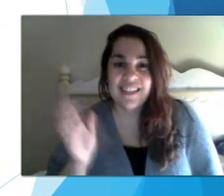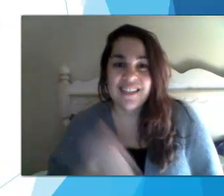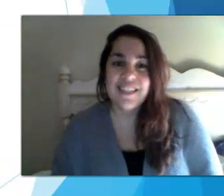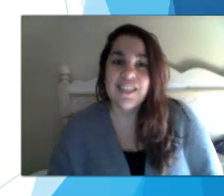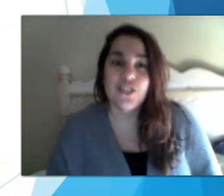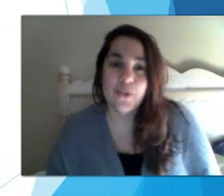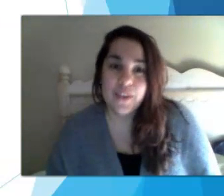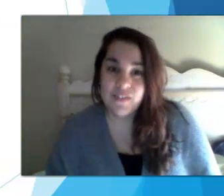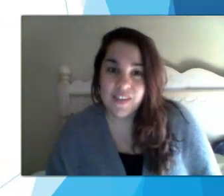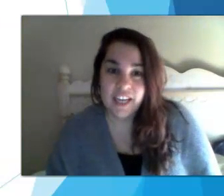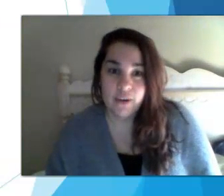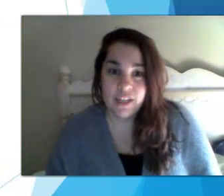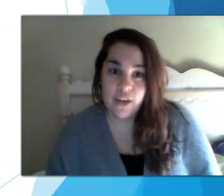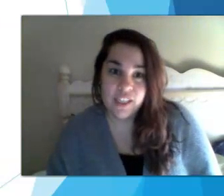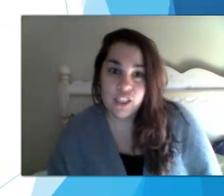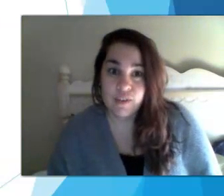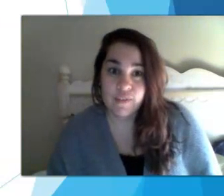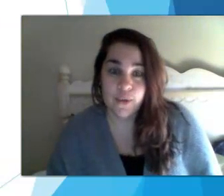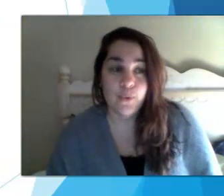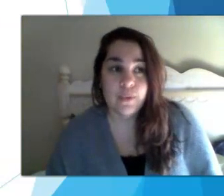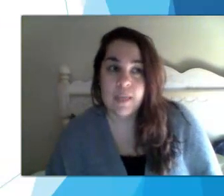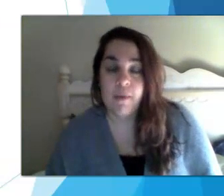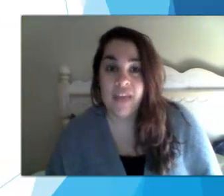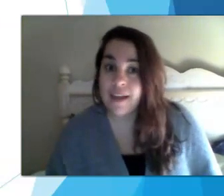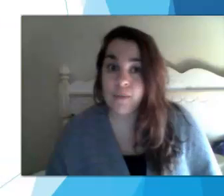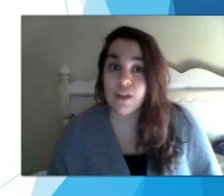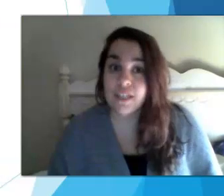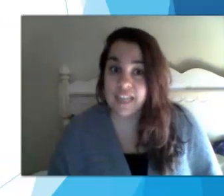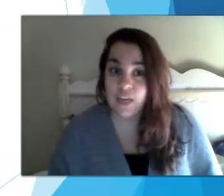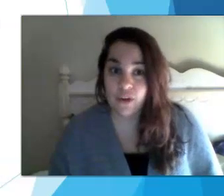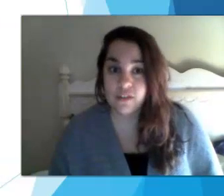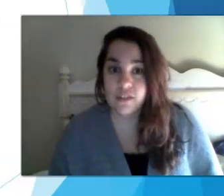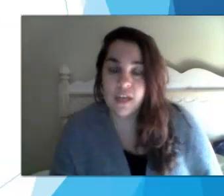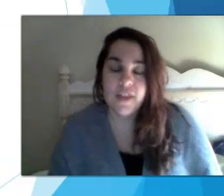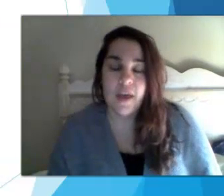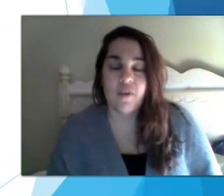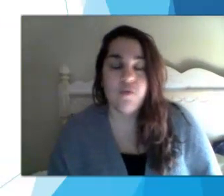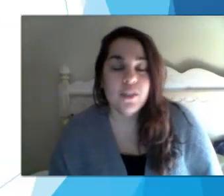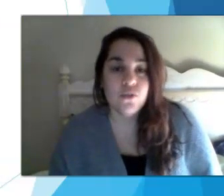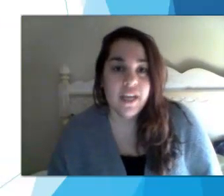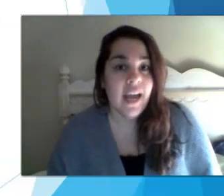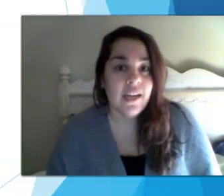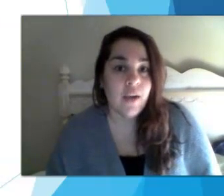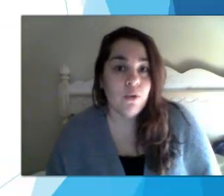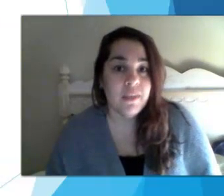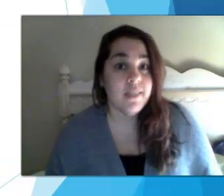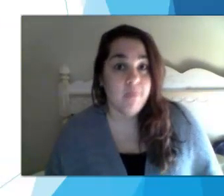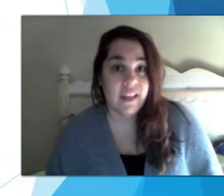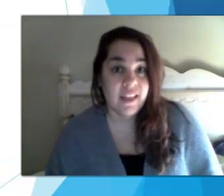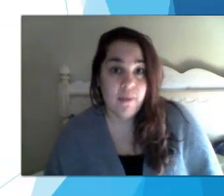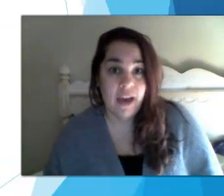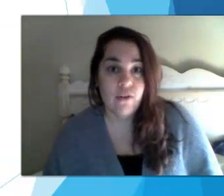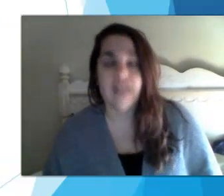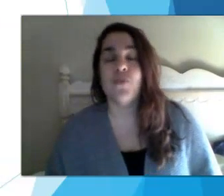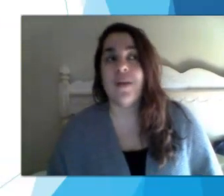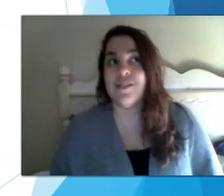Hey friends! So this video is going to review some of the Edmark sight words that we've been using, and I will be